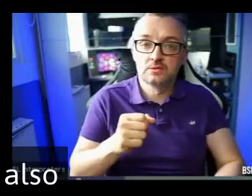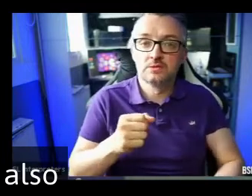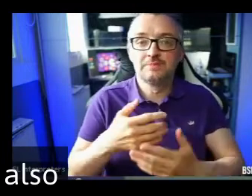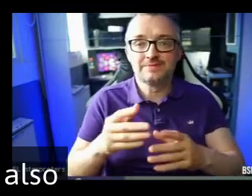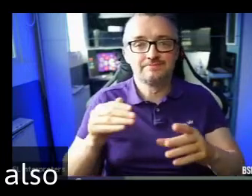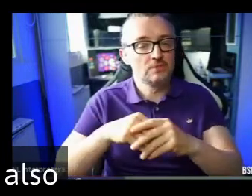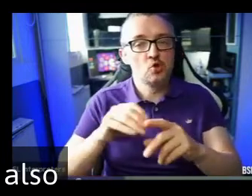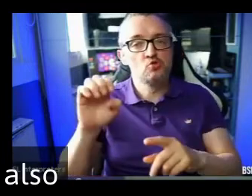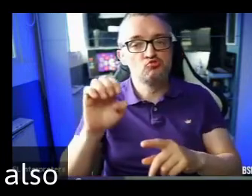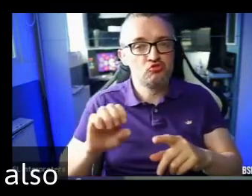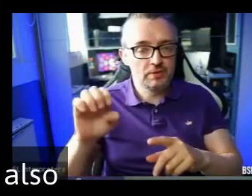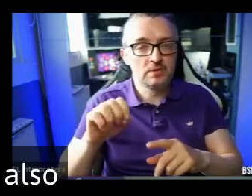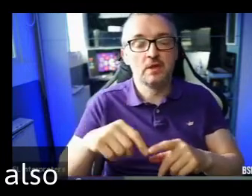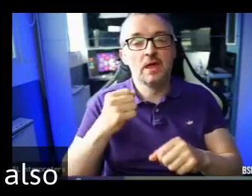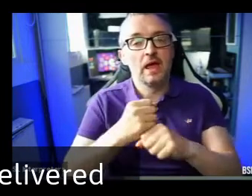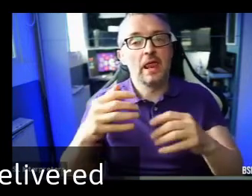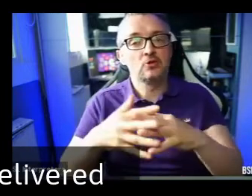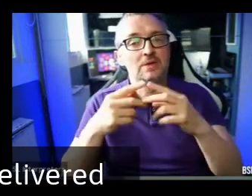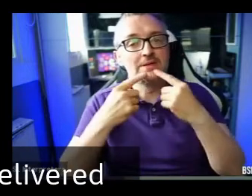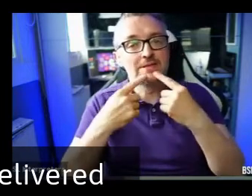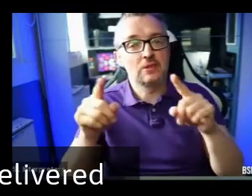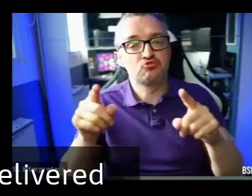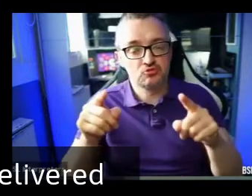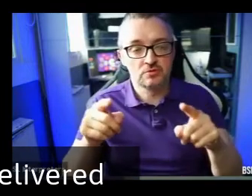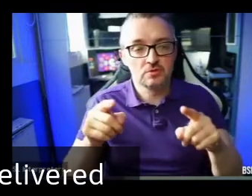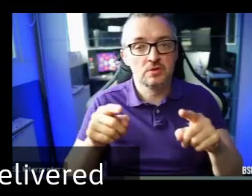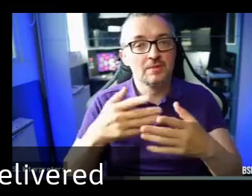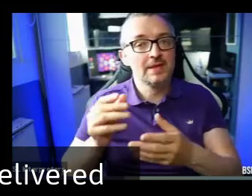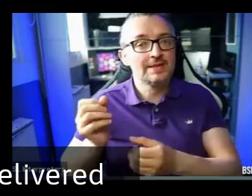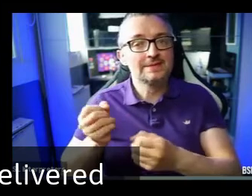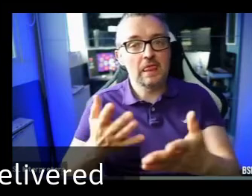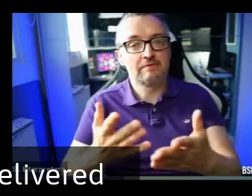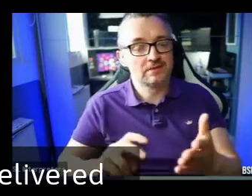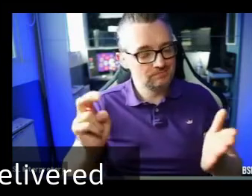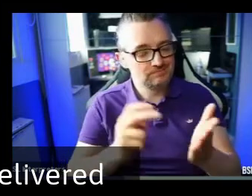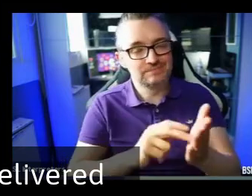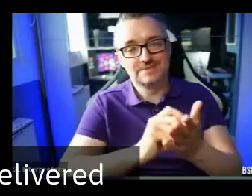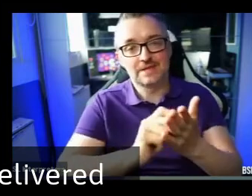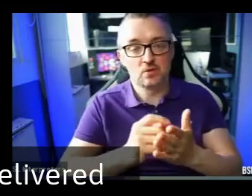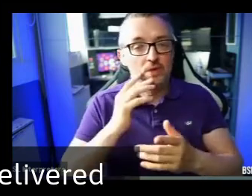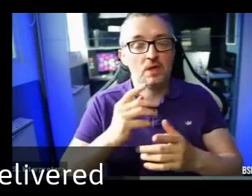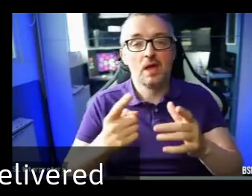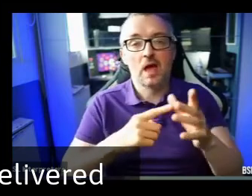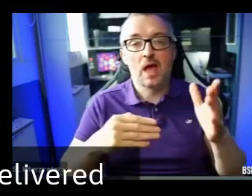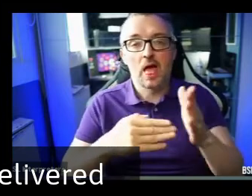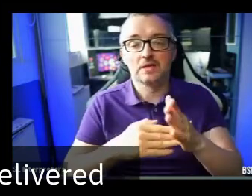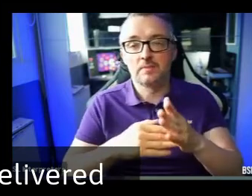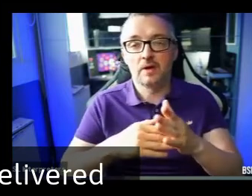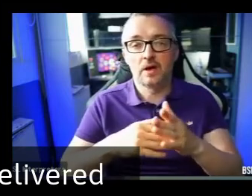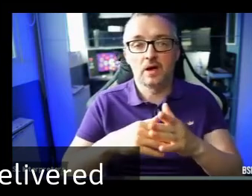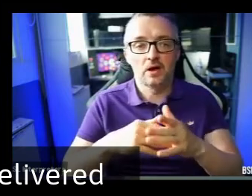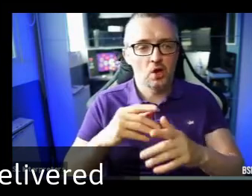Scotland's also played a role in a European framework. The Glasgow Declaration that was delivered and signed at the Alzheimer